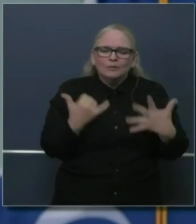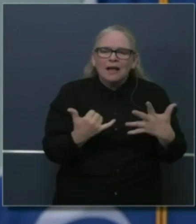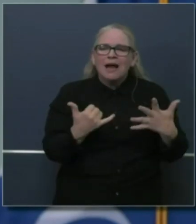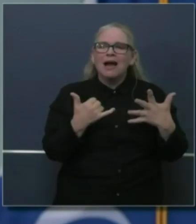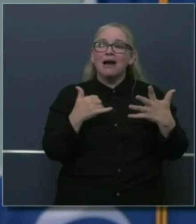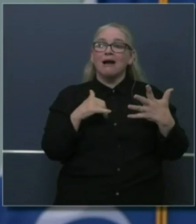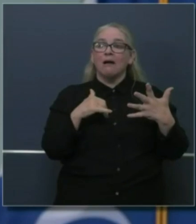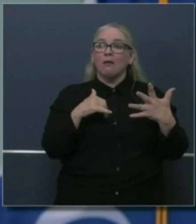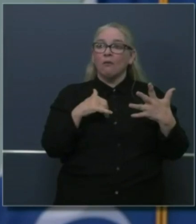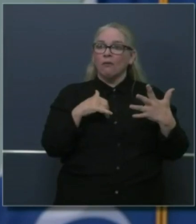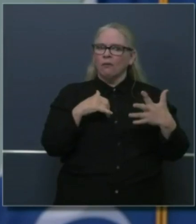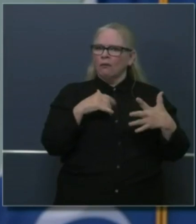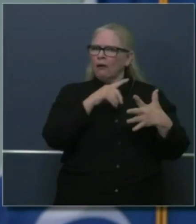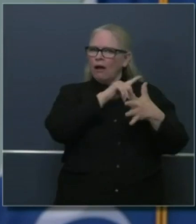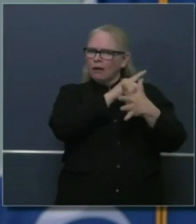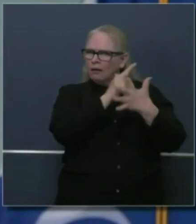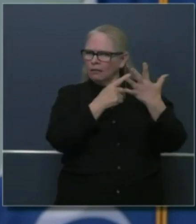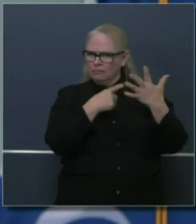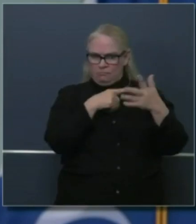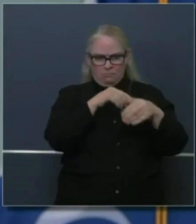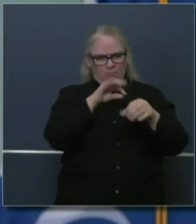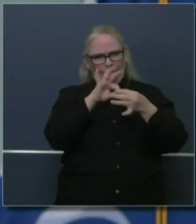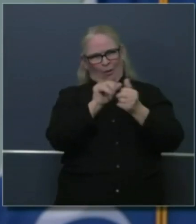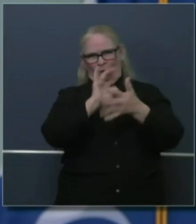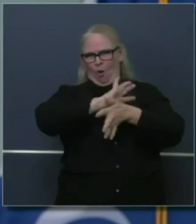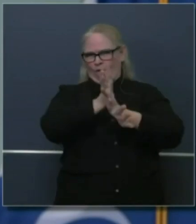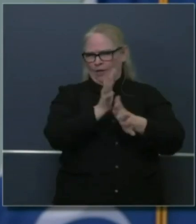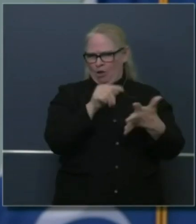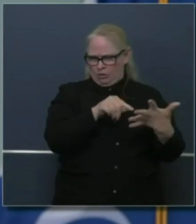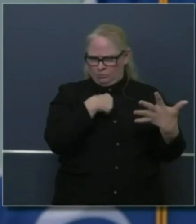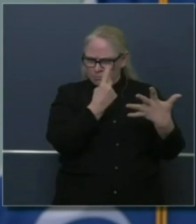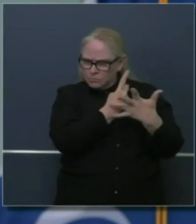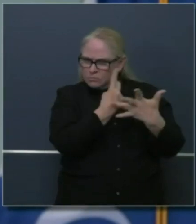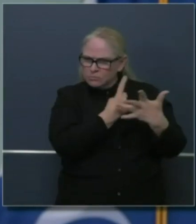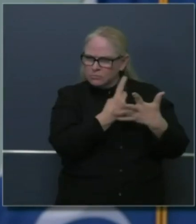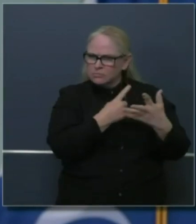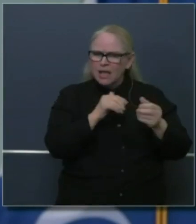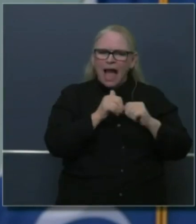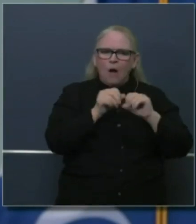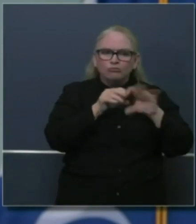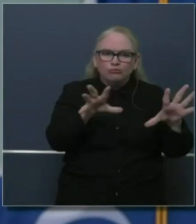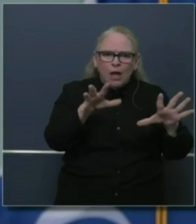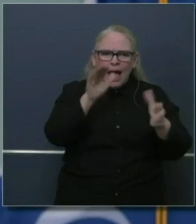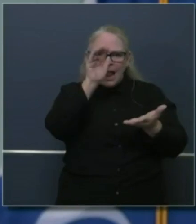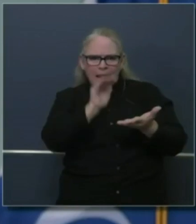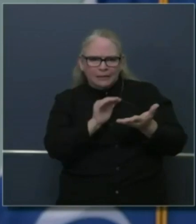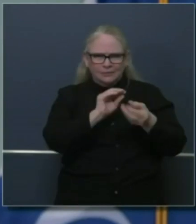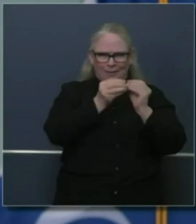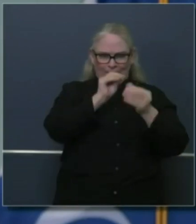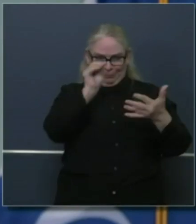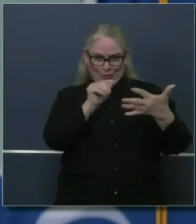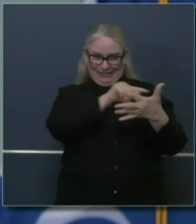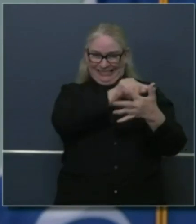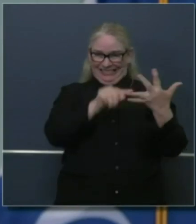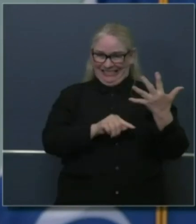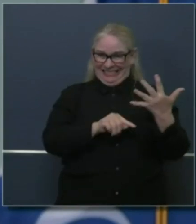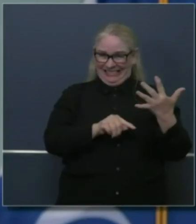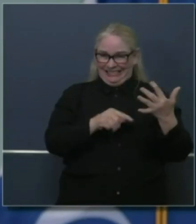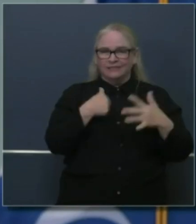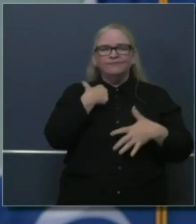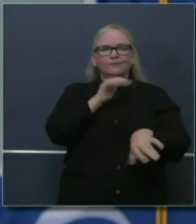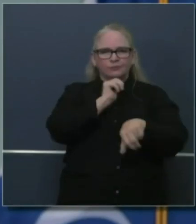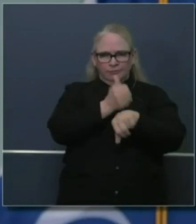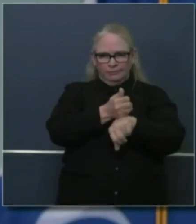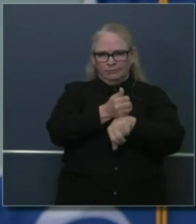of COVID-19, as it relates to the spread of this disease. We laid out a number of weeks ago a roadmap